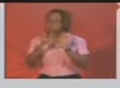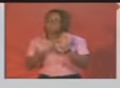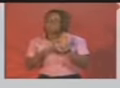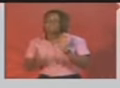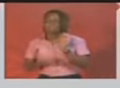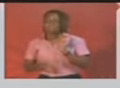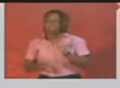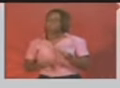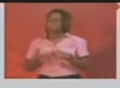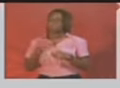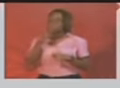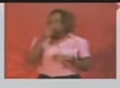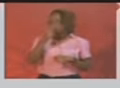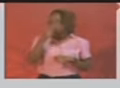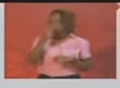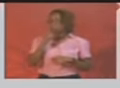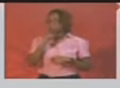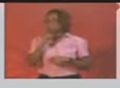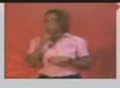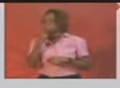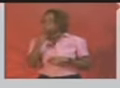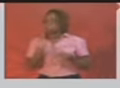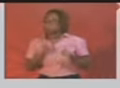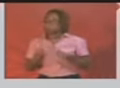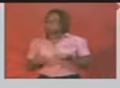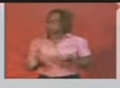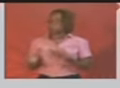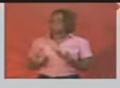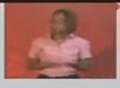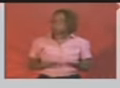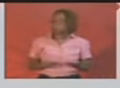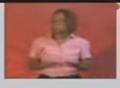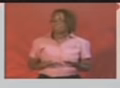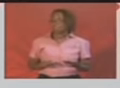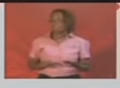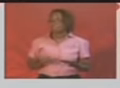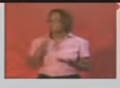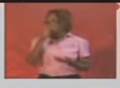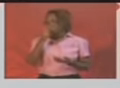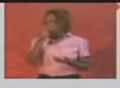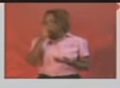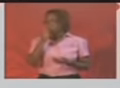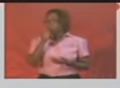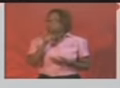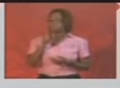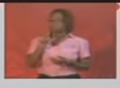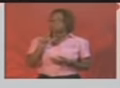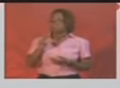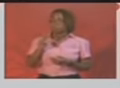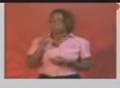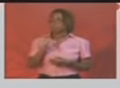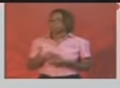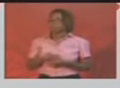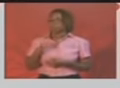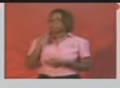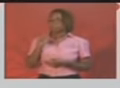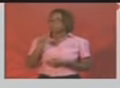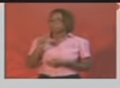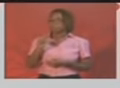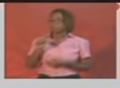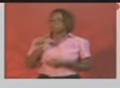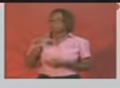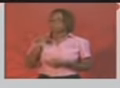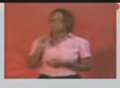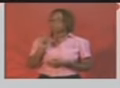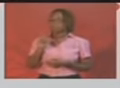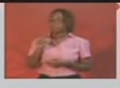We haven't seen any deaths from influenza for the 2020 or 2021 as yet as well. I don't know if Dr. Paul wants to go into